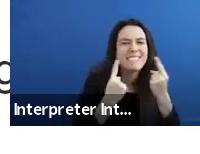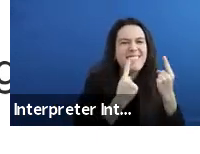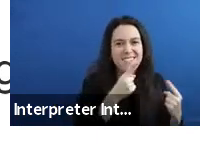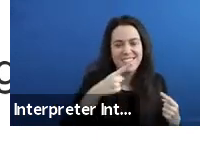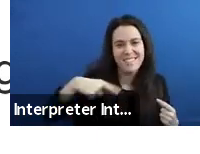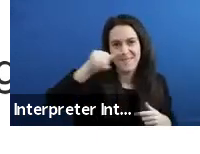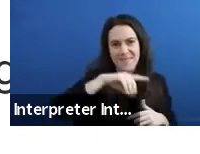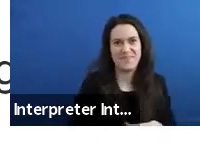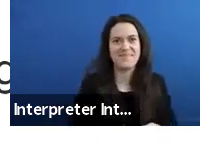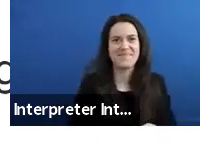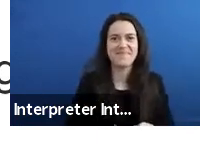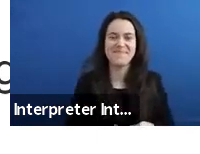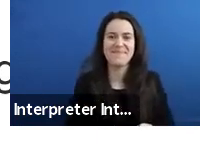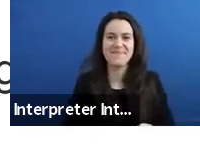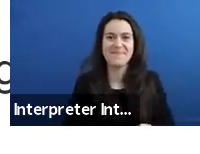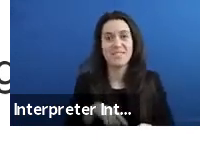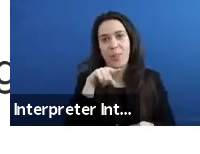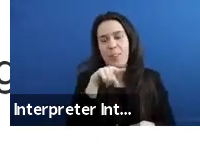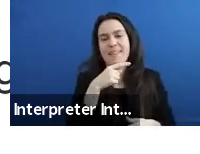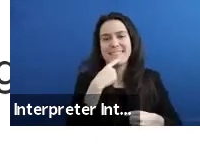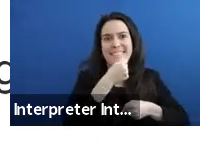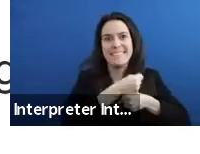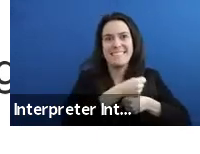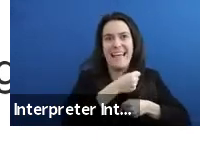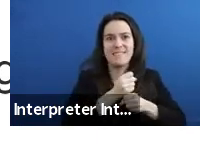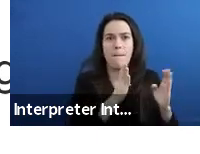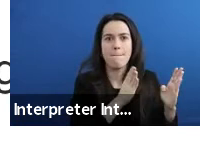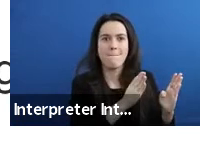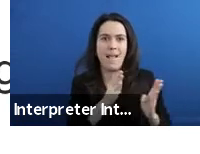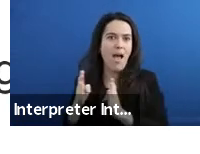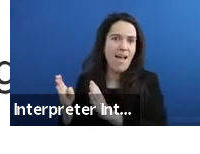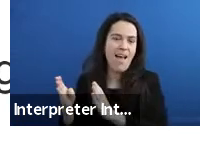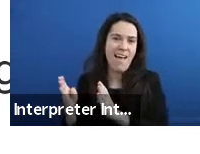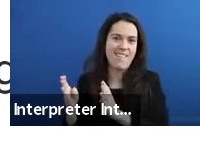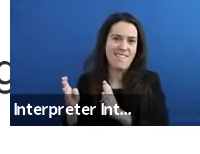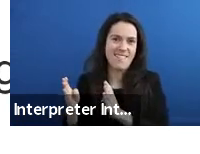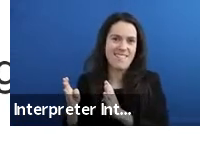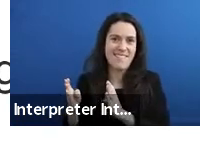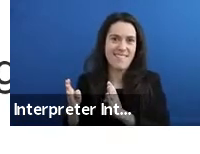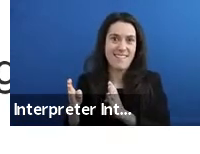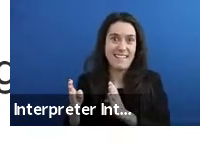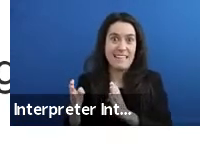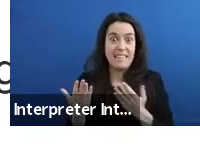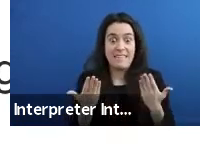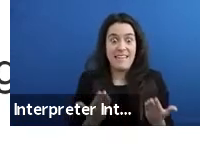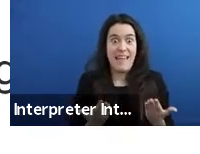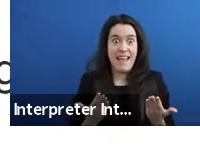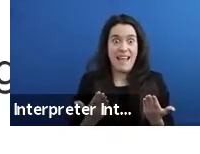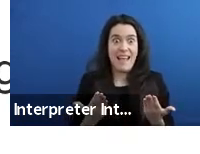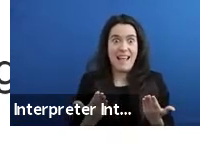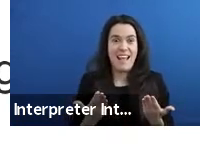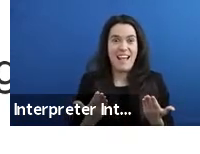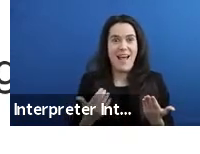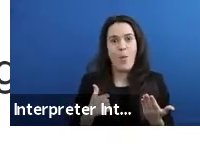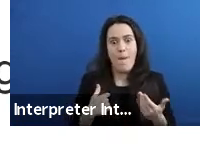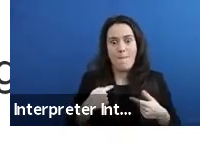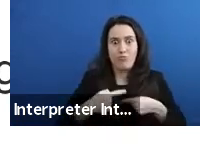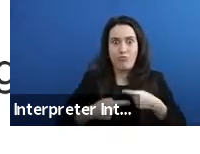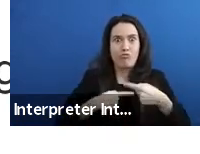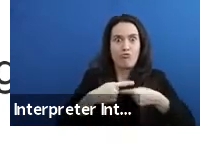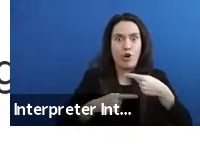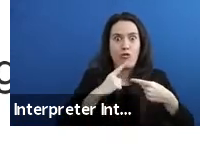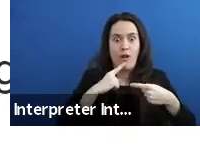outline of the tasks planned. And since we are just in the process of starting this